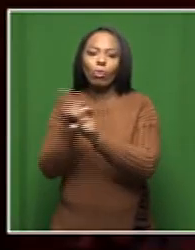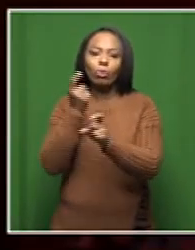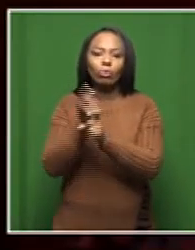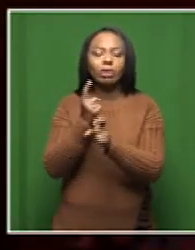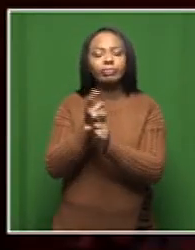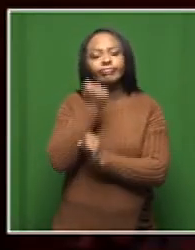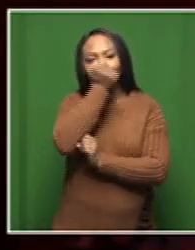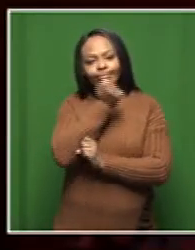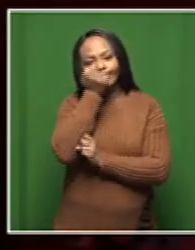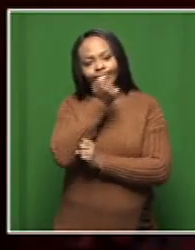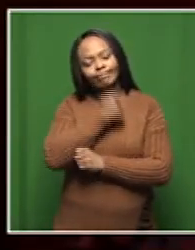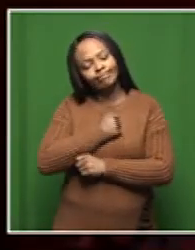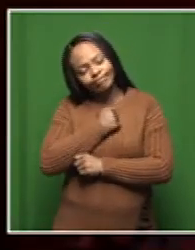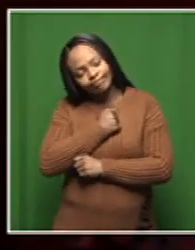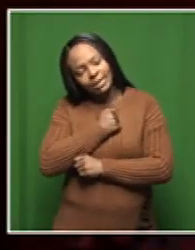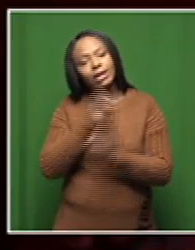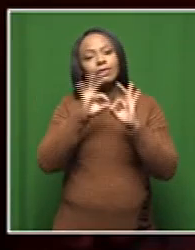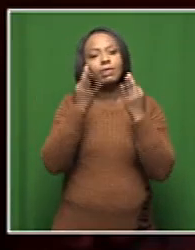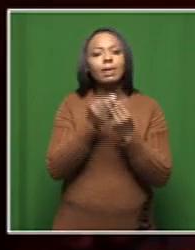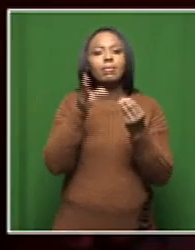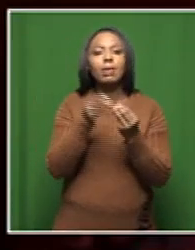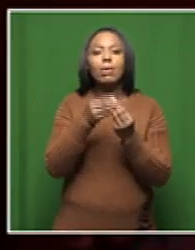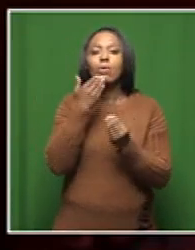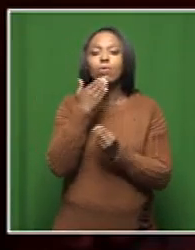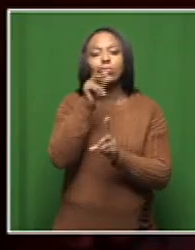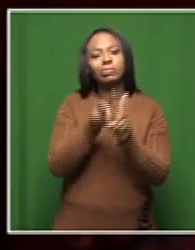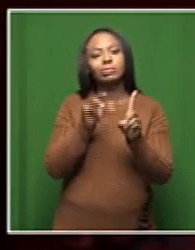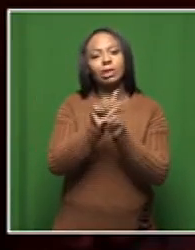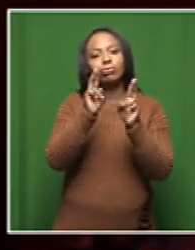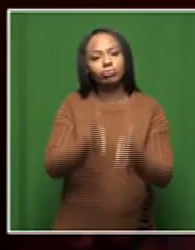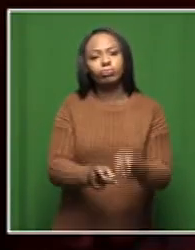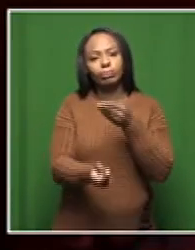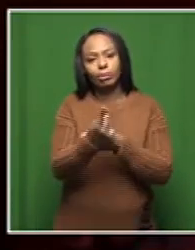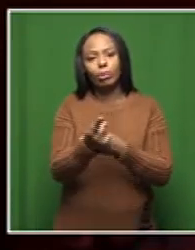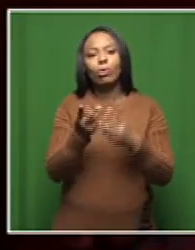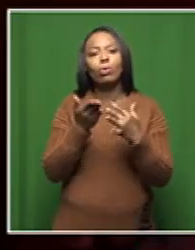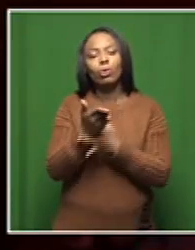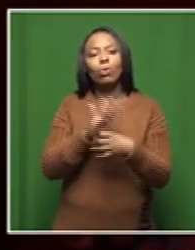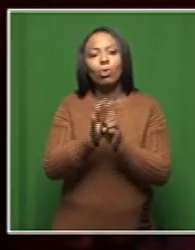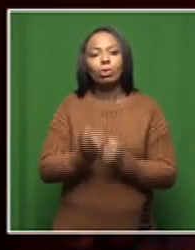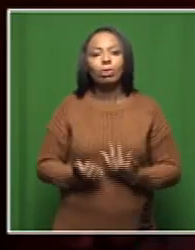sincere condolences to family members. An increase again in new cases. We are now at